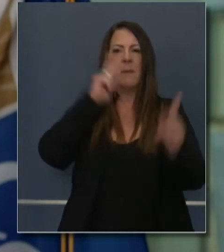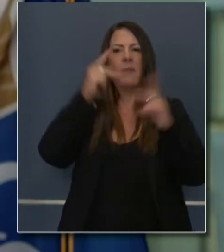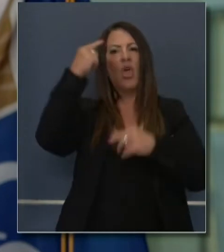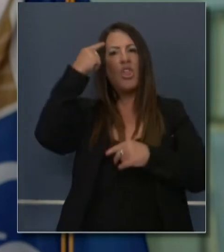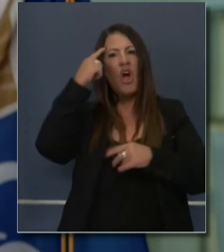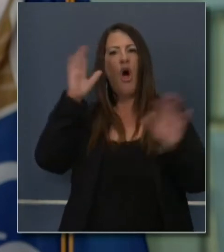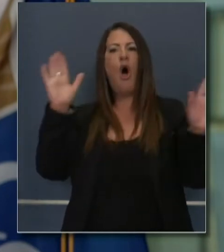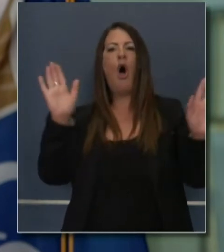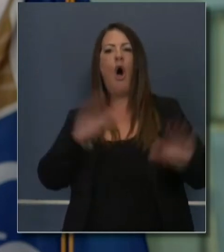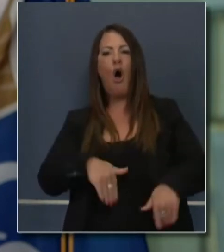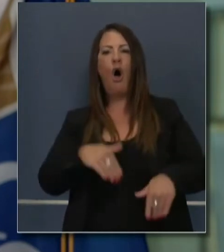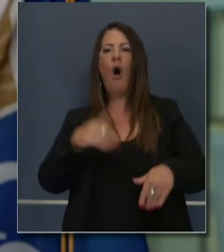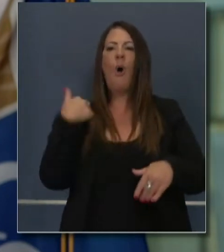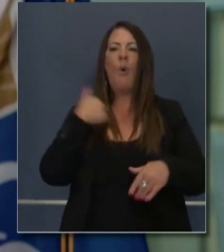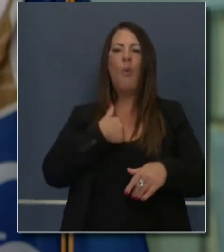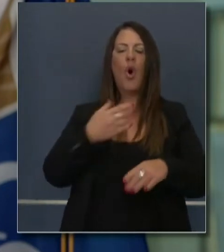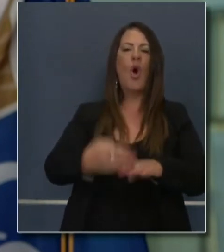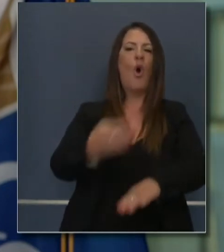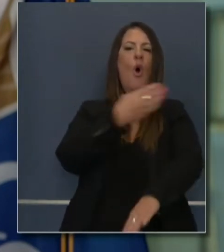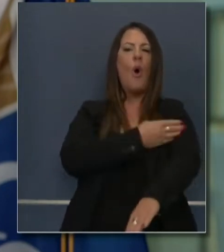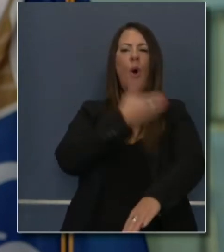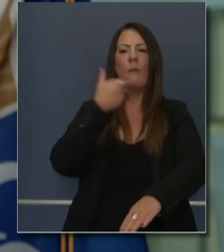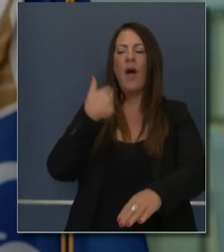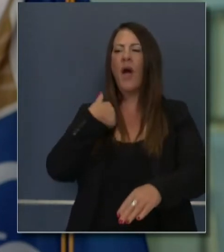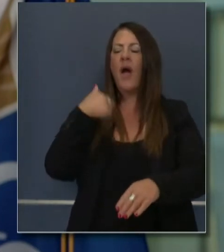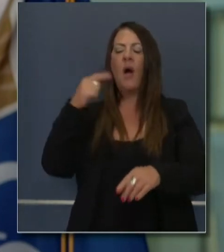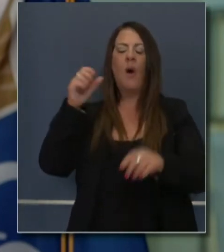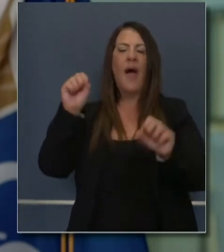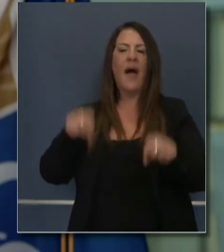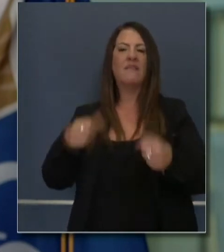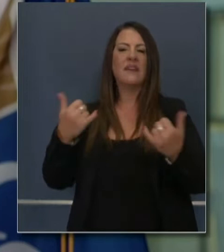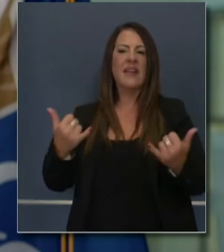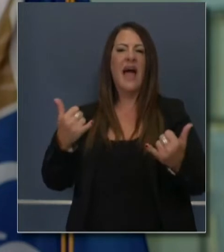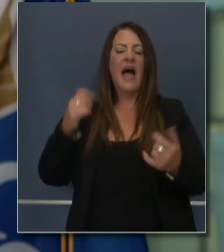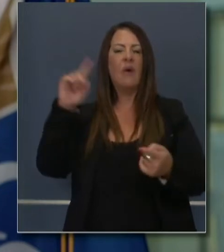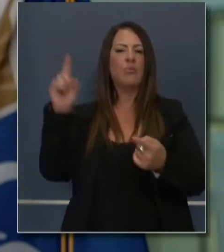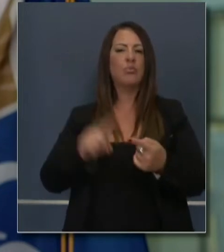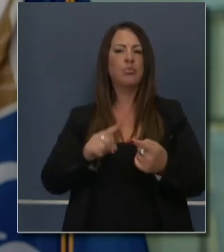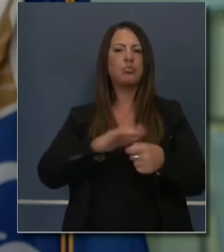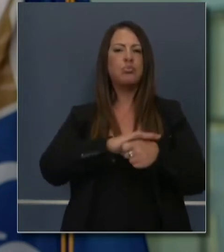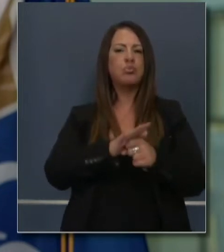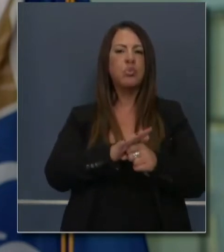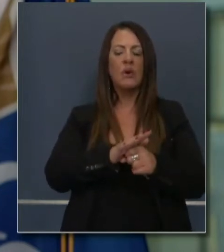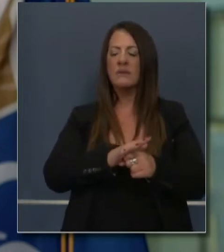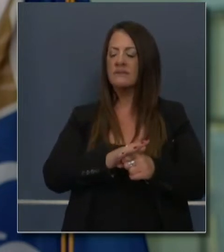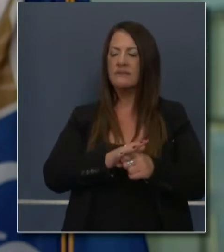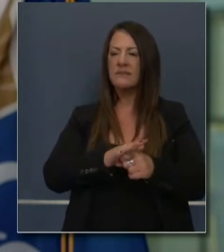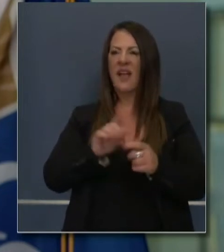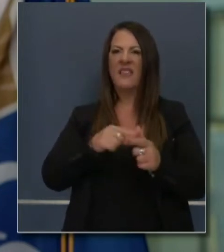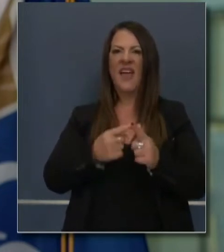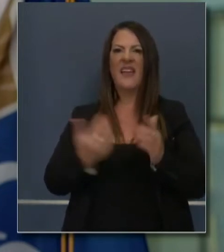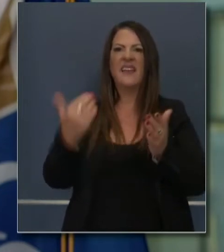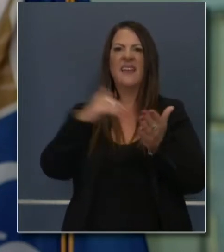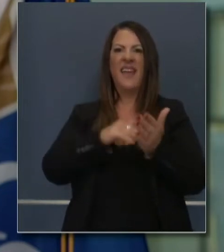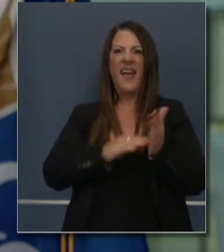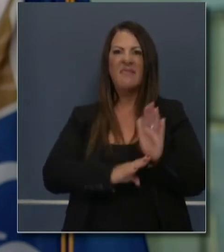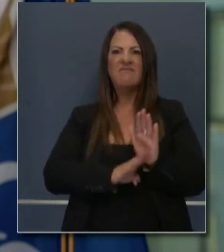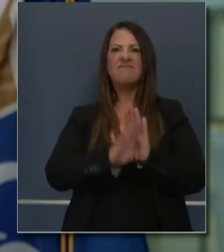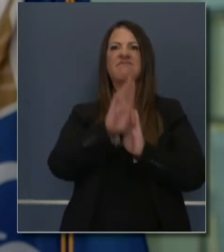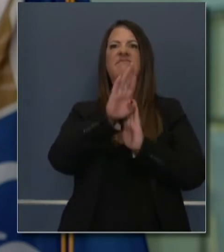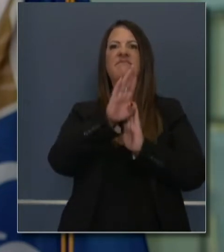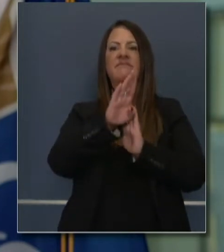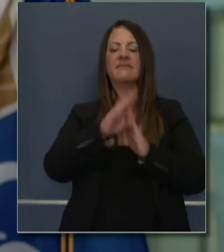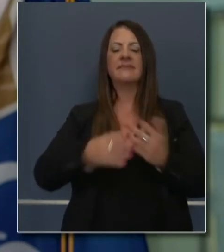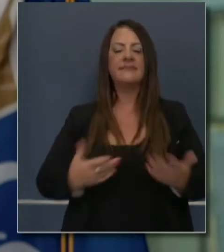woods. Looks like we've tamed this transmission and we can go back, even with modest modifications, to the